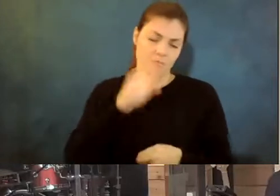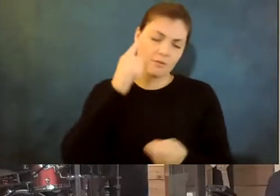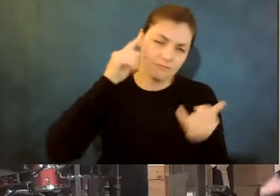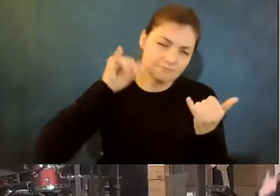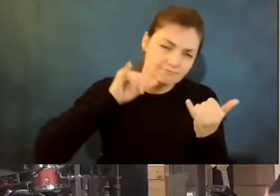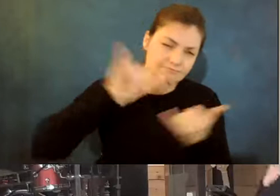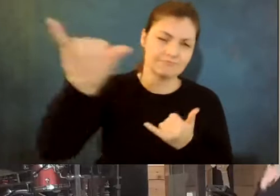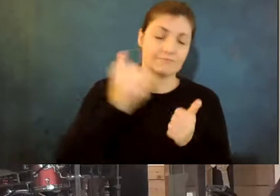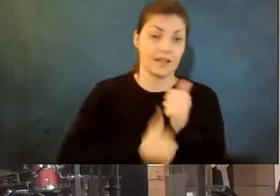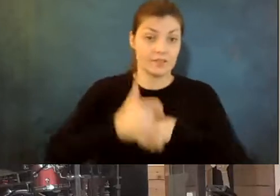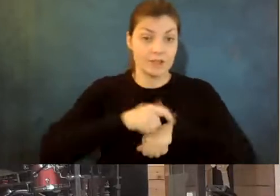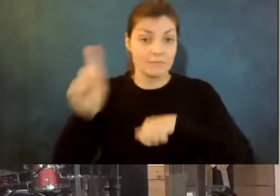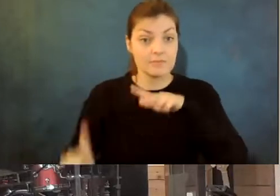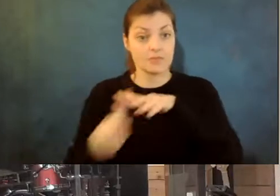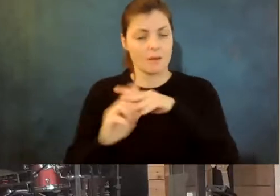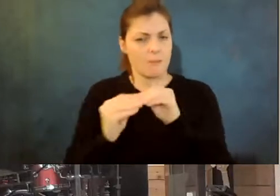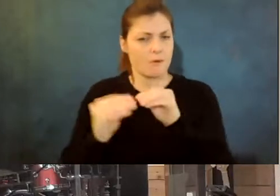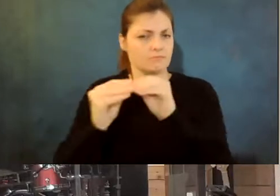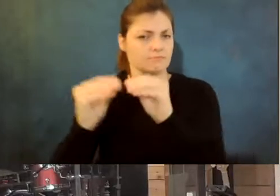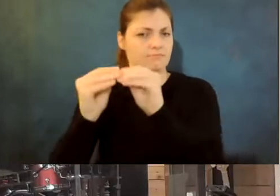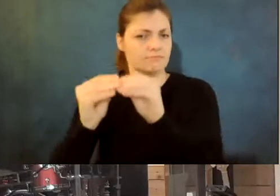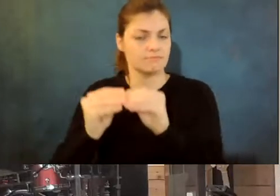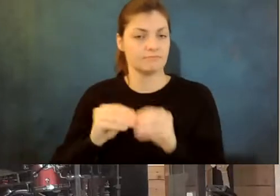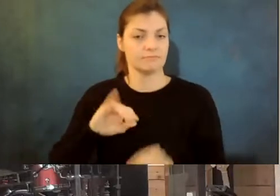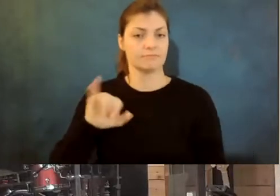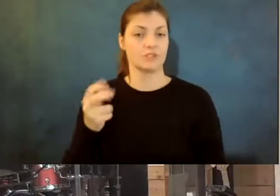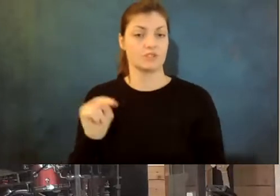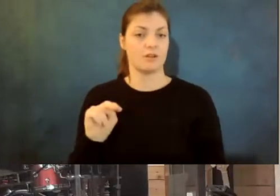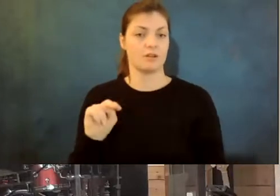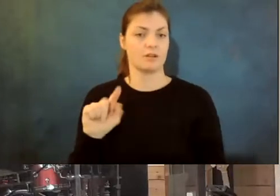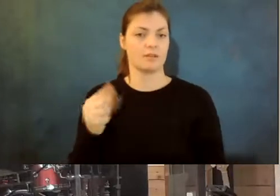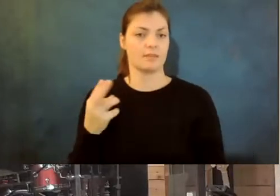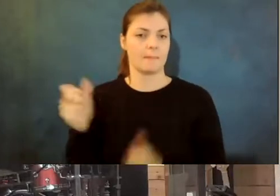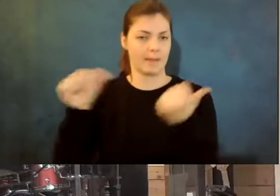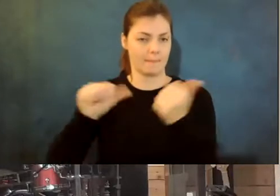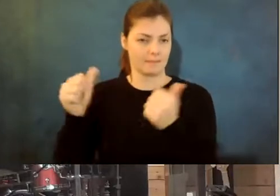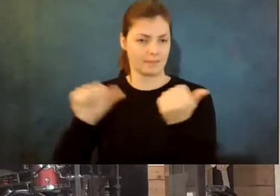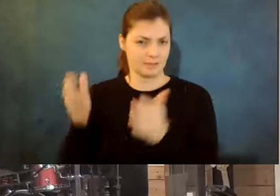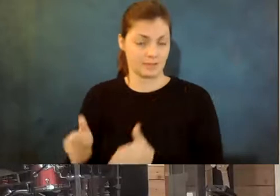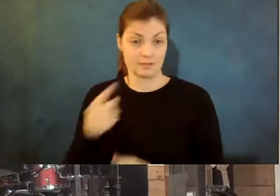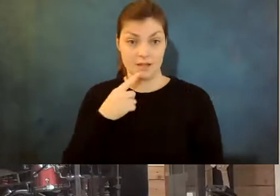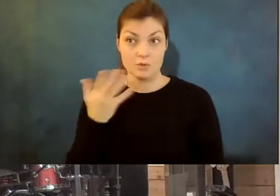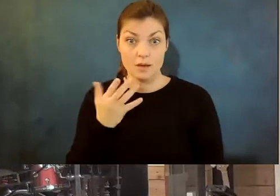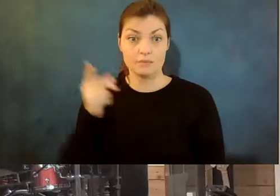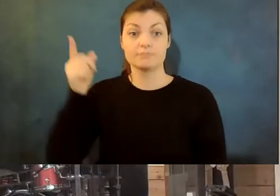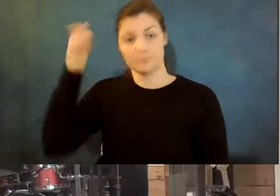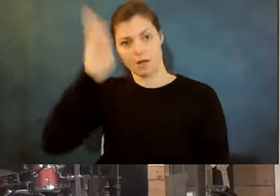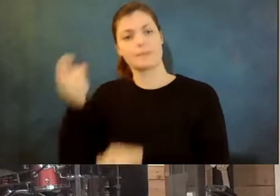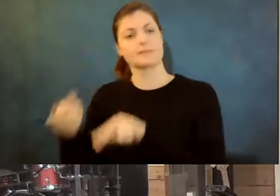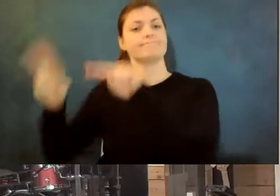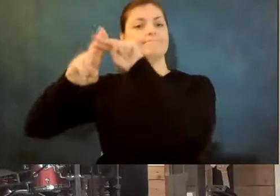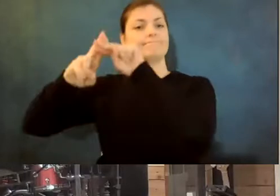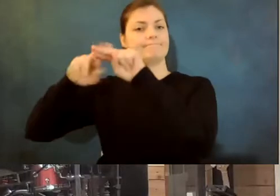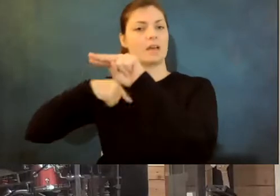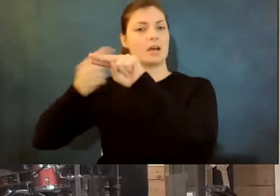time he shows up, even more. John the Baptist says, he must what? Increase. I